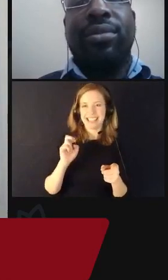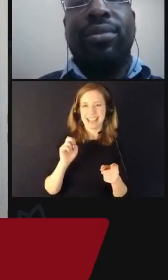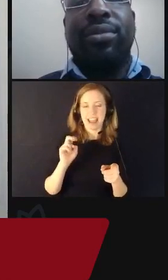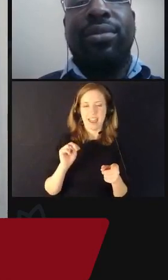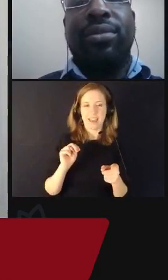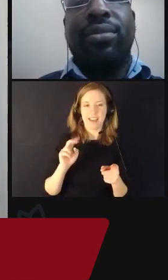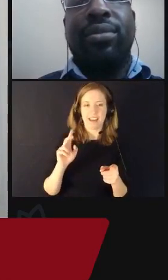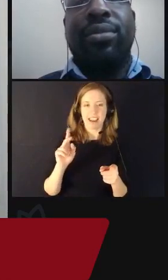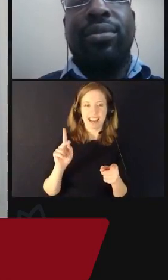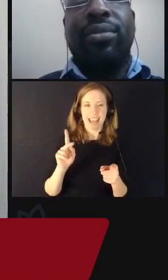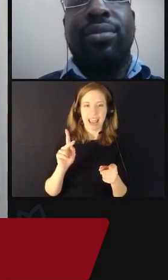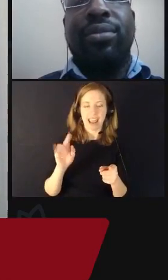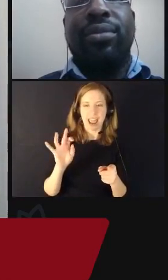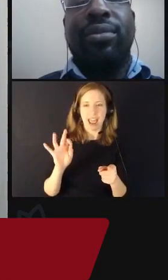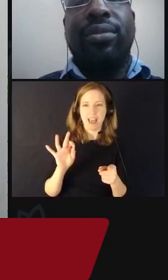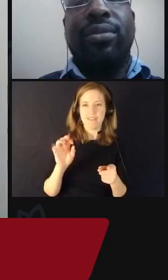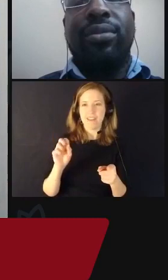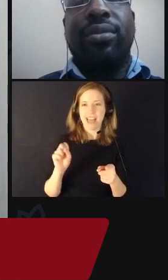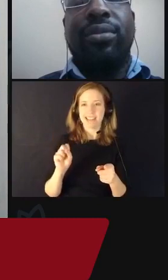10kfs at